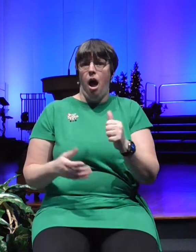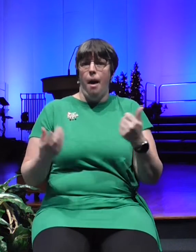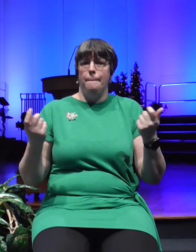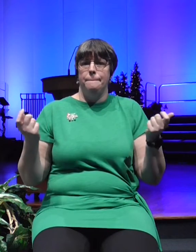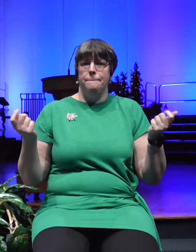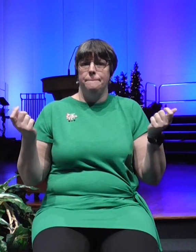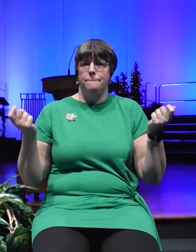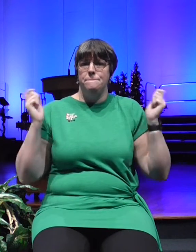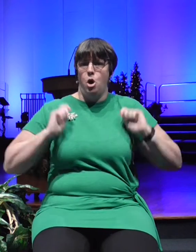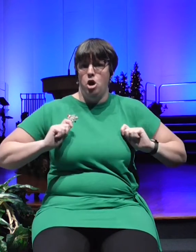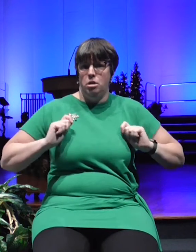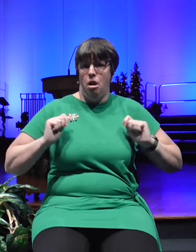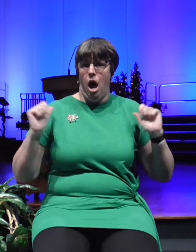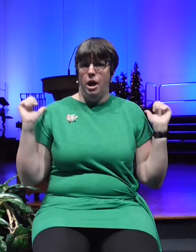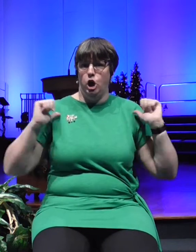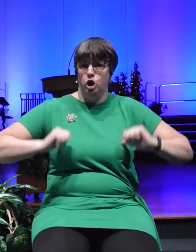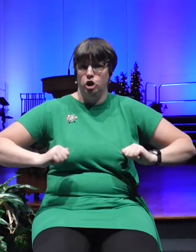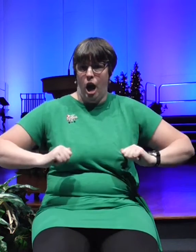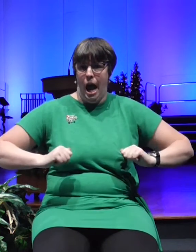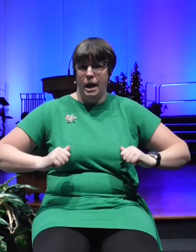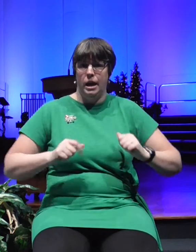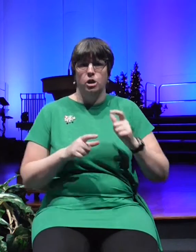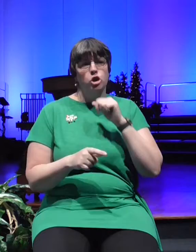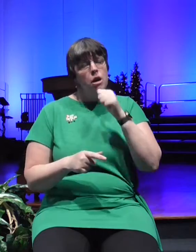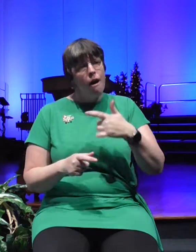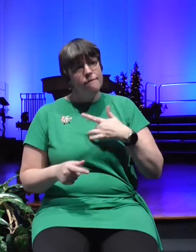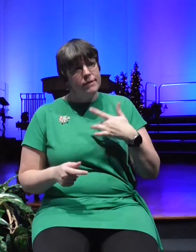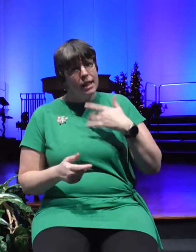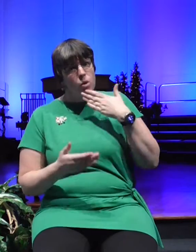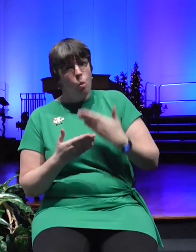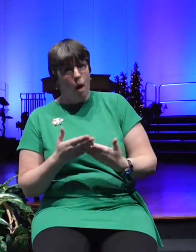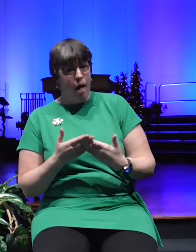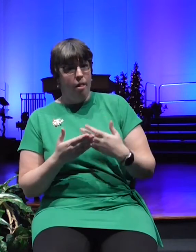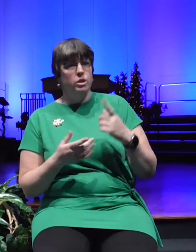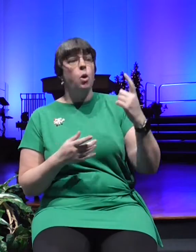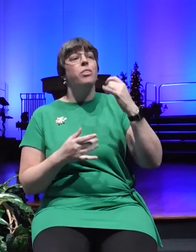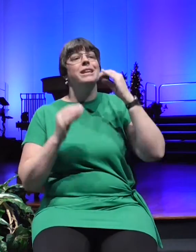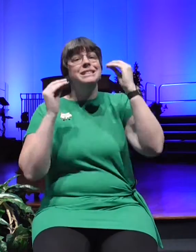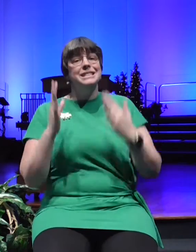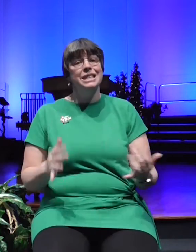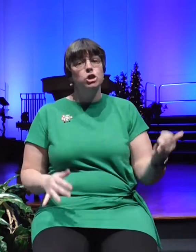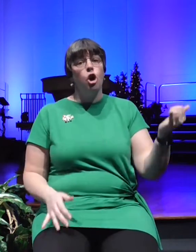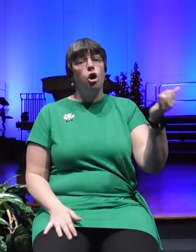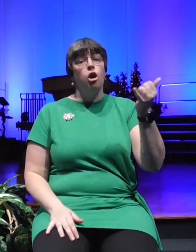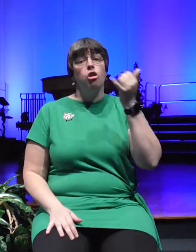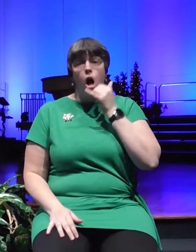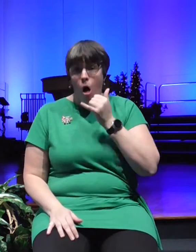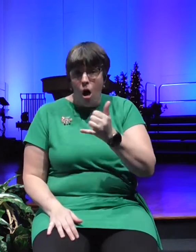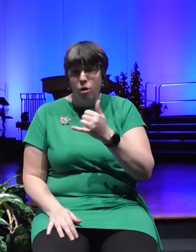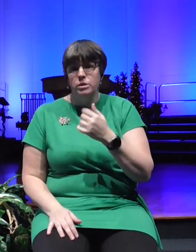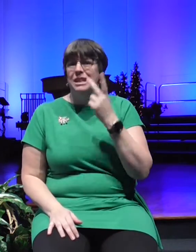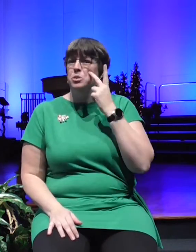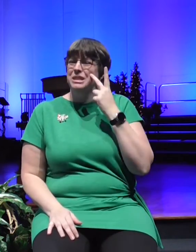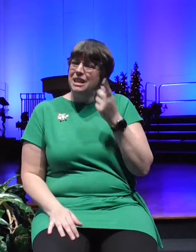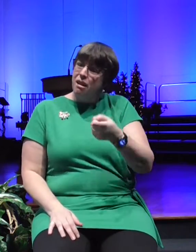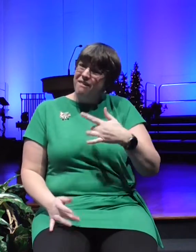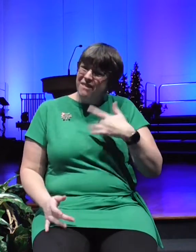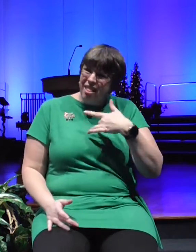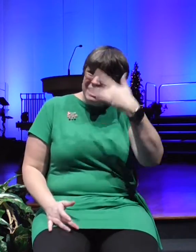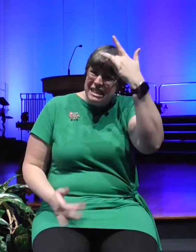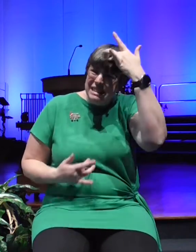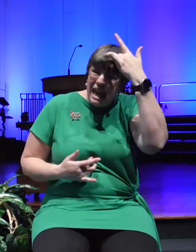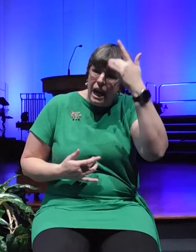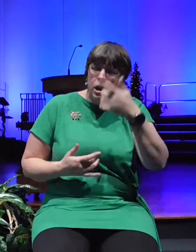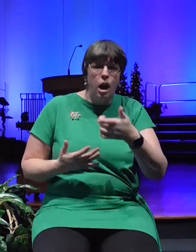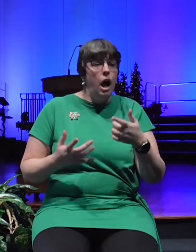And so the little girl is not feeling well. So the teacher calls to see how the little girl is. And George grabs the phone and bawls her